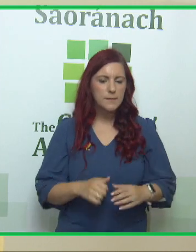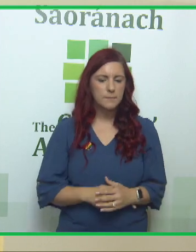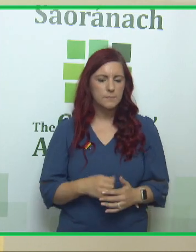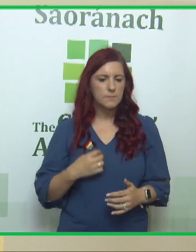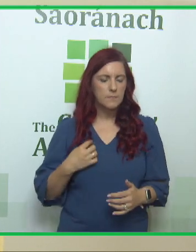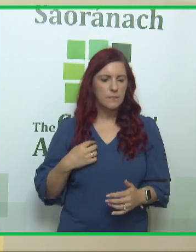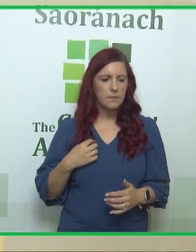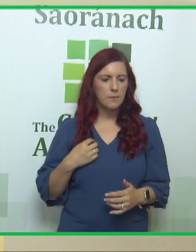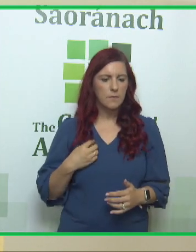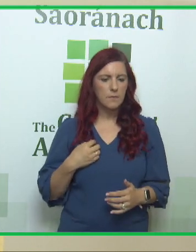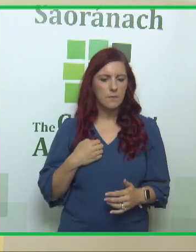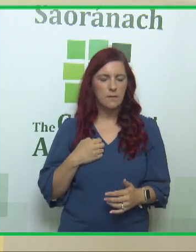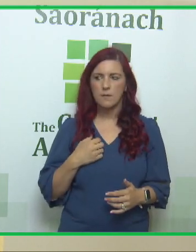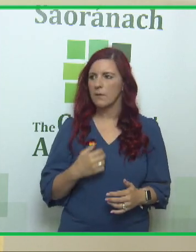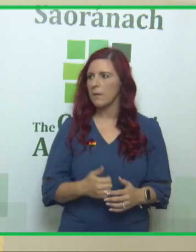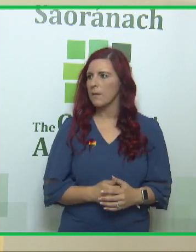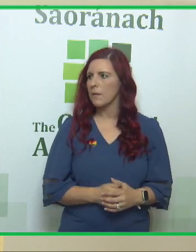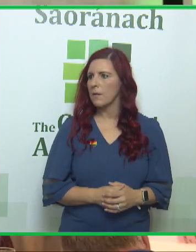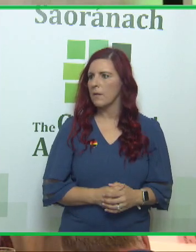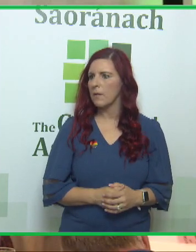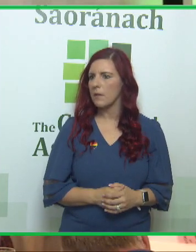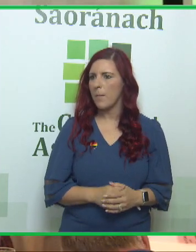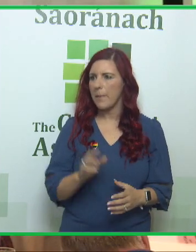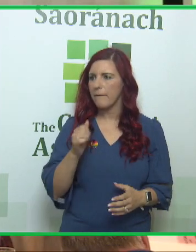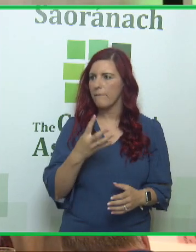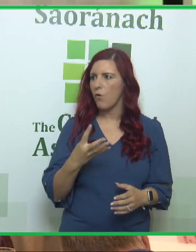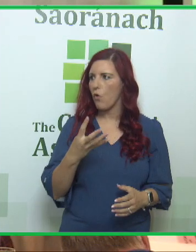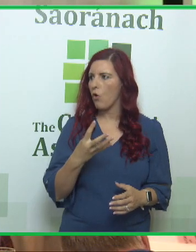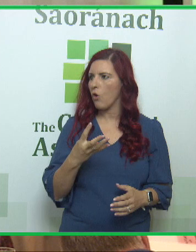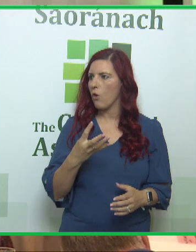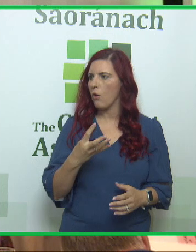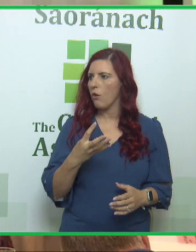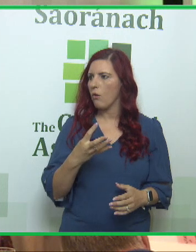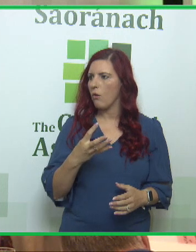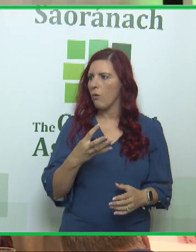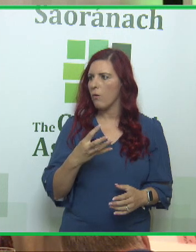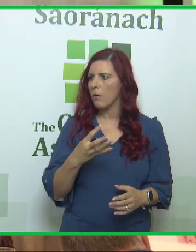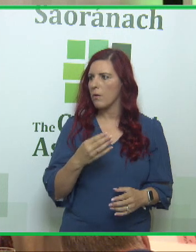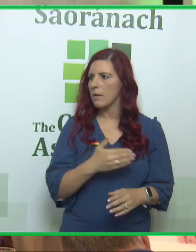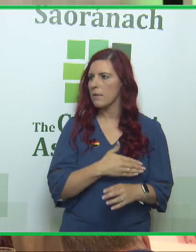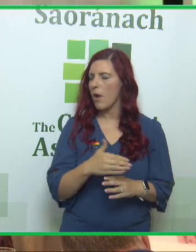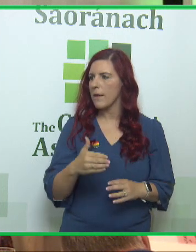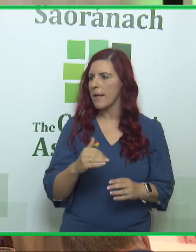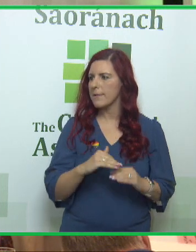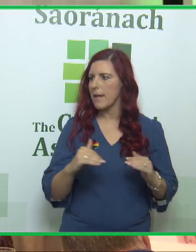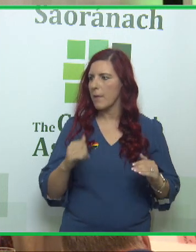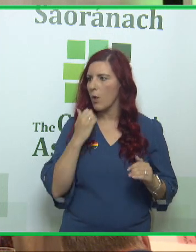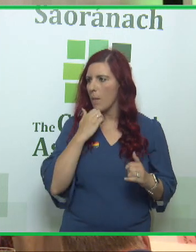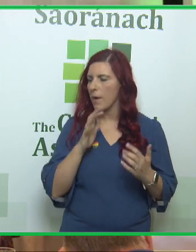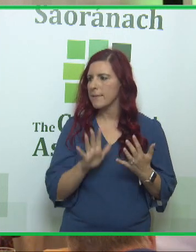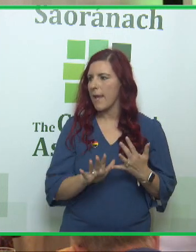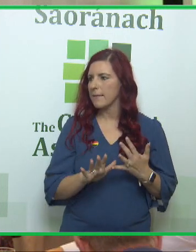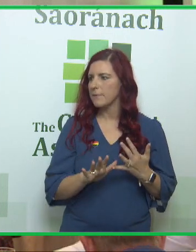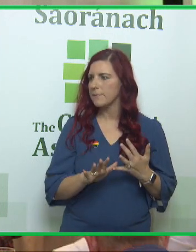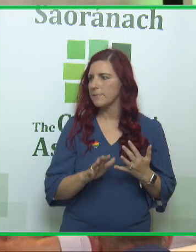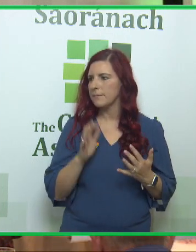and 3. I've actually got 4, so I'm going to take them all together. So I can't see all the table numbers. I'm going to start at table 10 and then we'll go